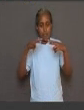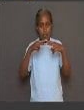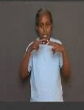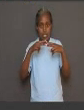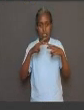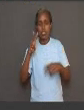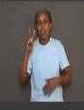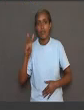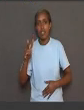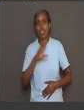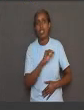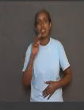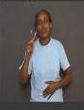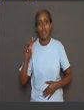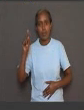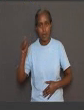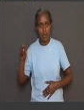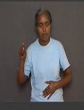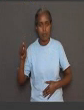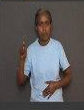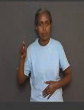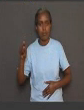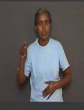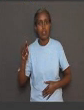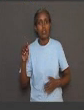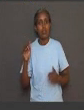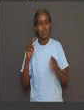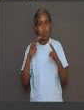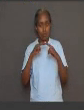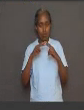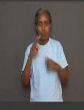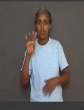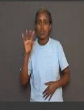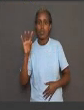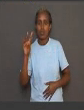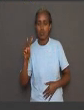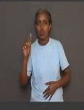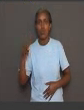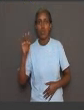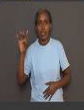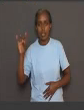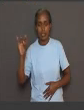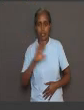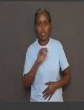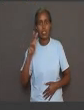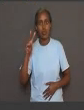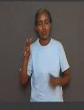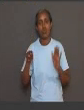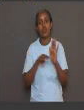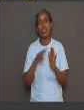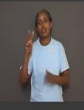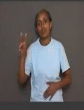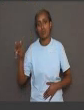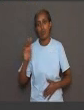at V and V prime will be 2, 8 and 2, negative